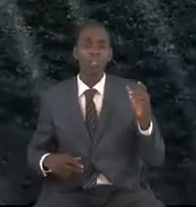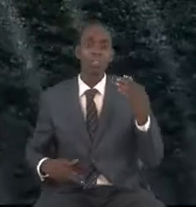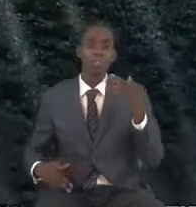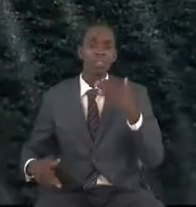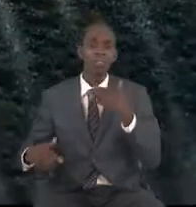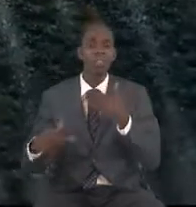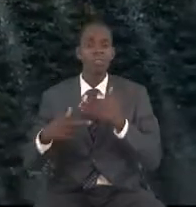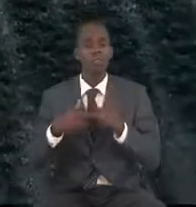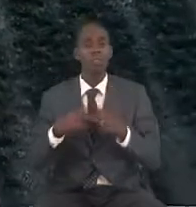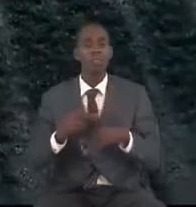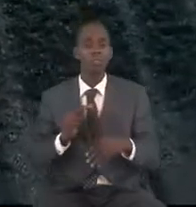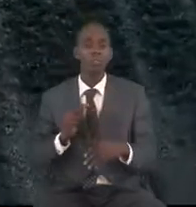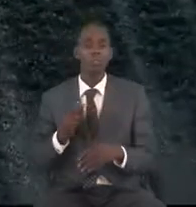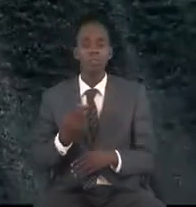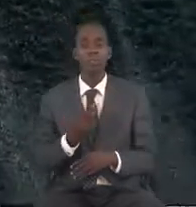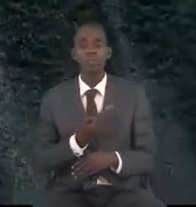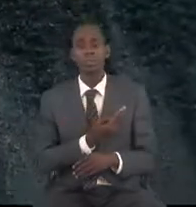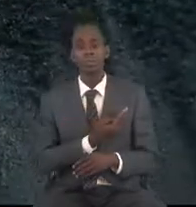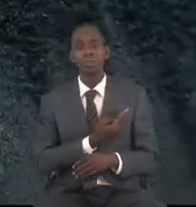Restore us.